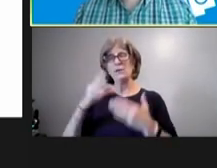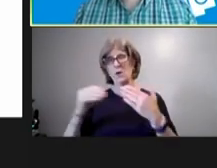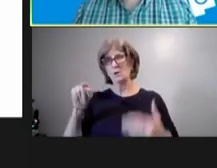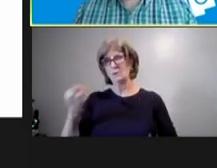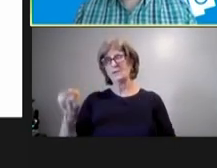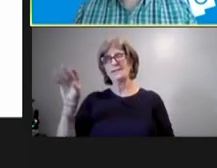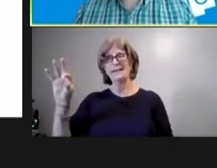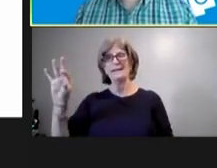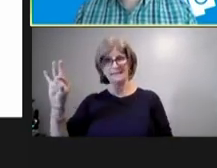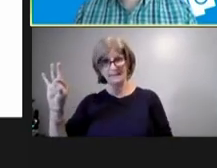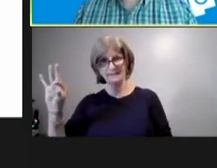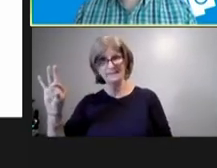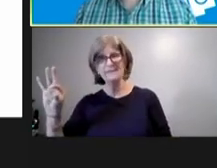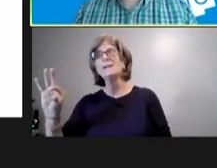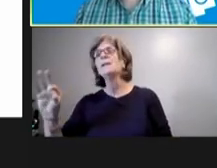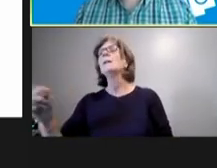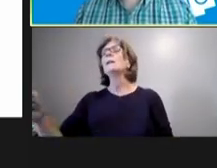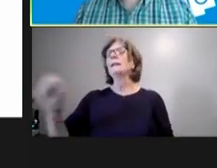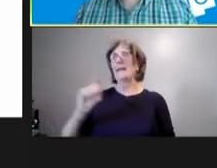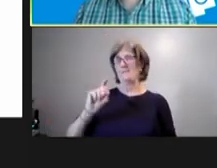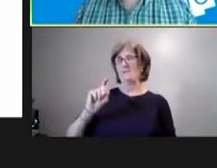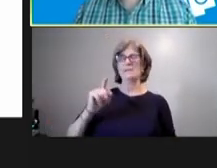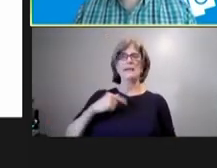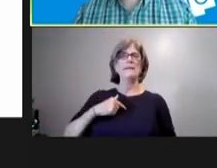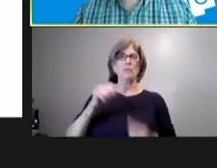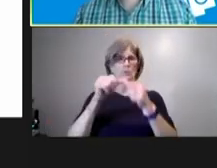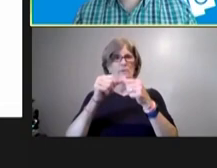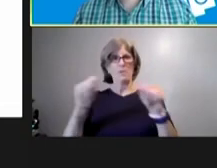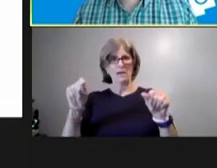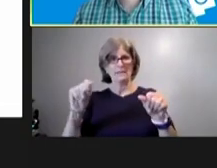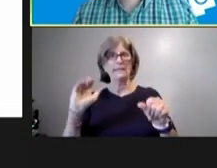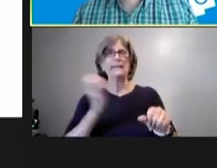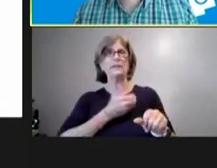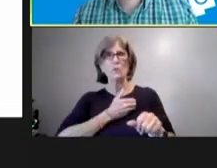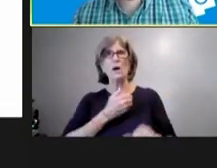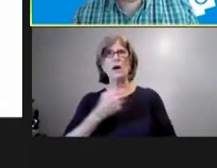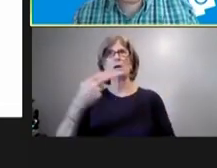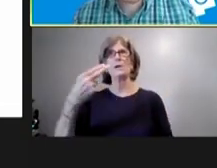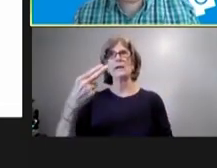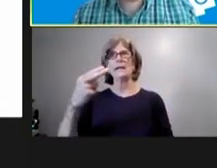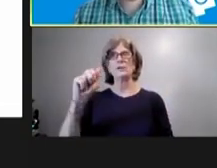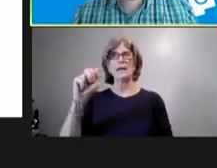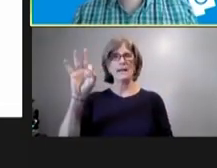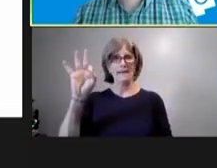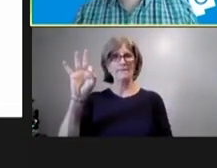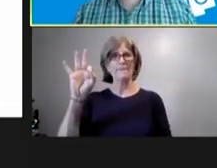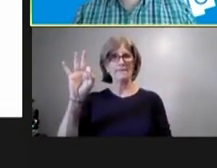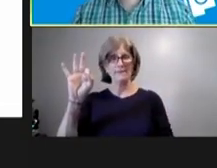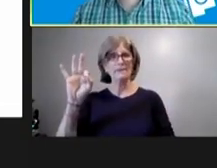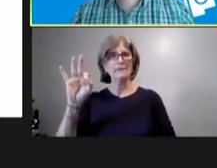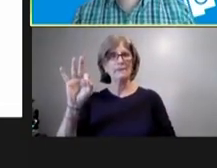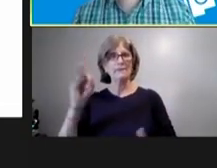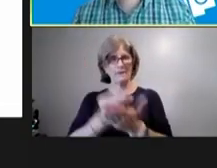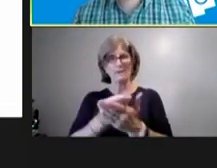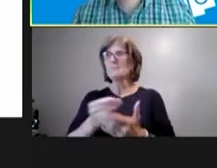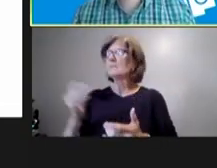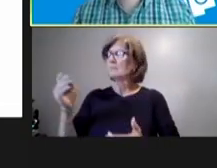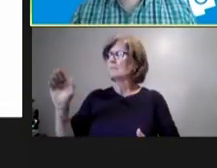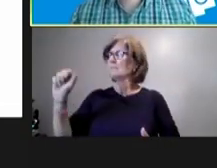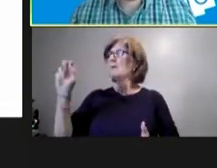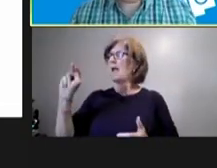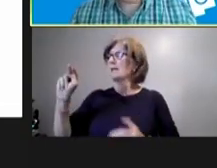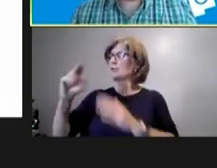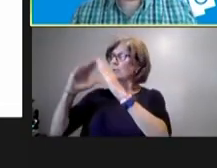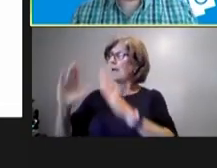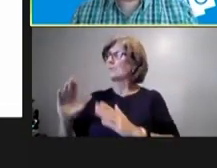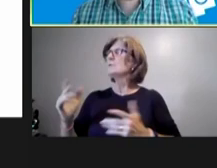$45,480.99 back into the demonstration fund. So we appreciate Action Housing coming to us and letting us know